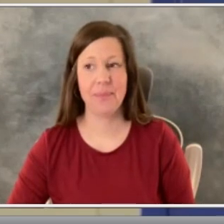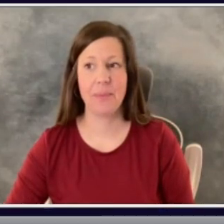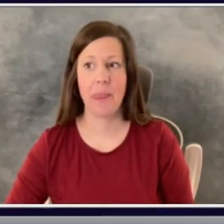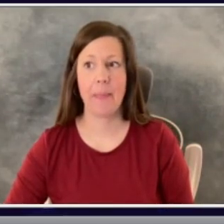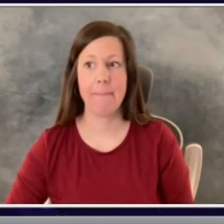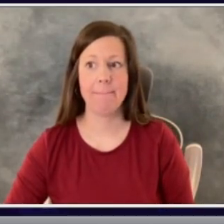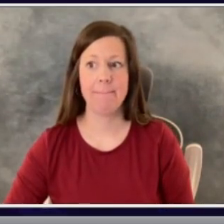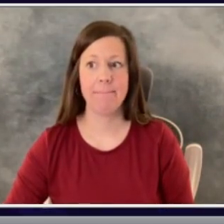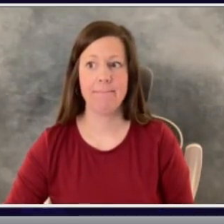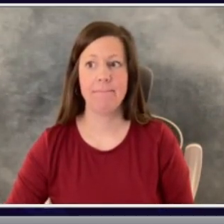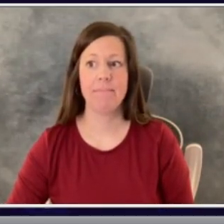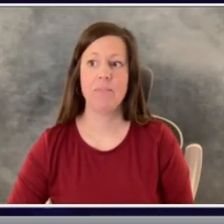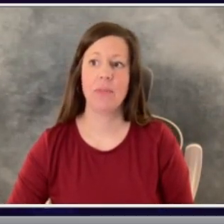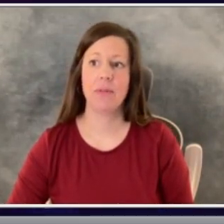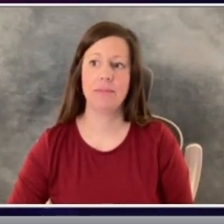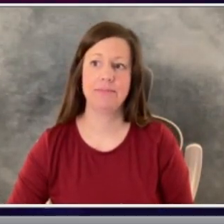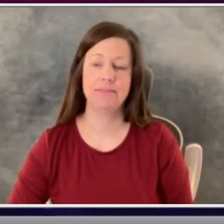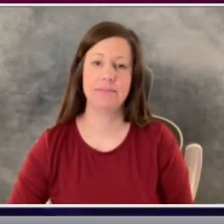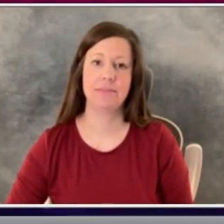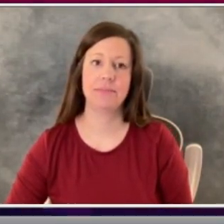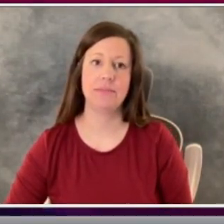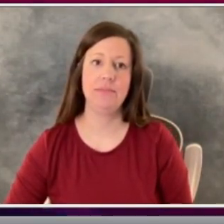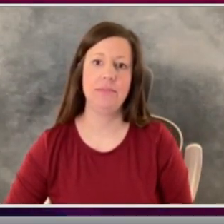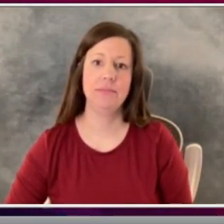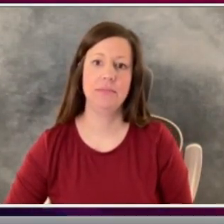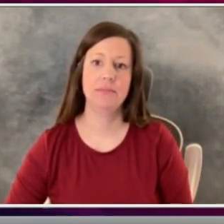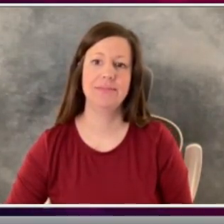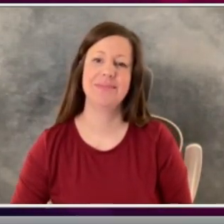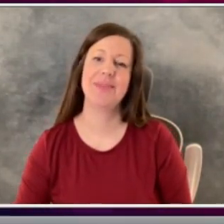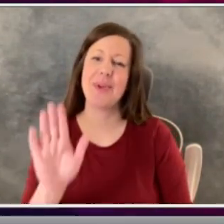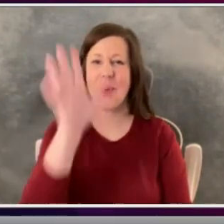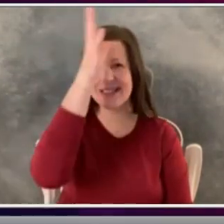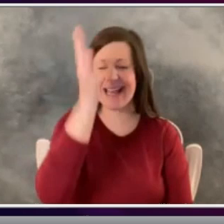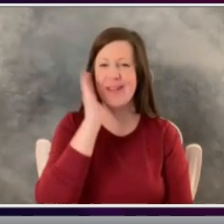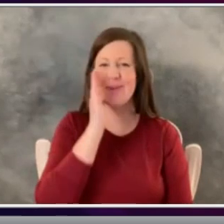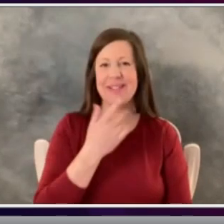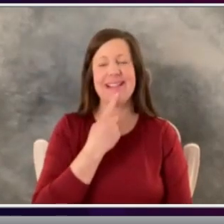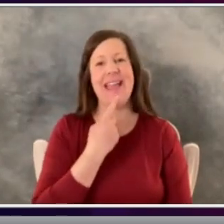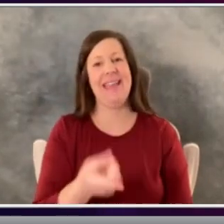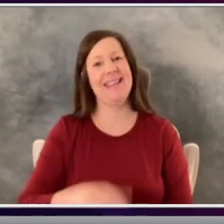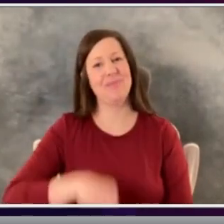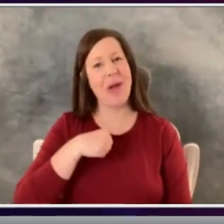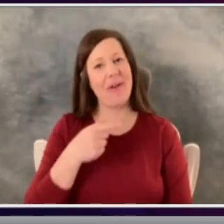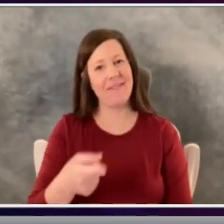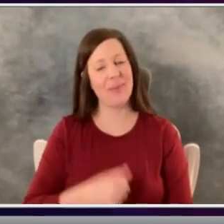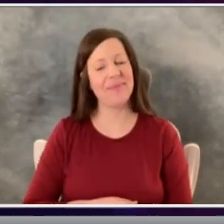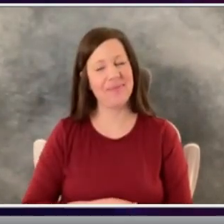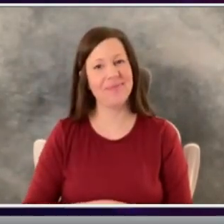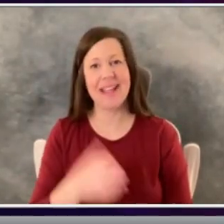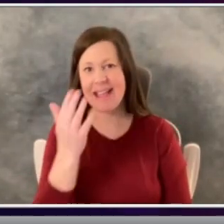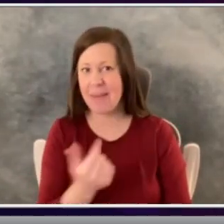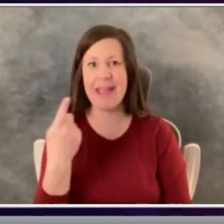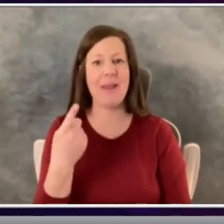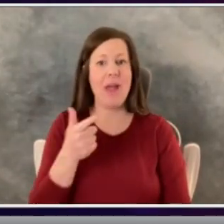Your dad would tell you he is so proud of you. Anytime you're hard on yourself, anyone watching this program, not even knowing your dad, would